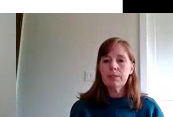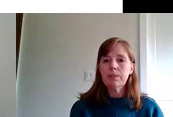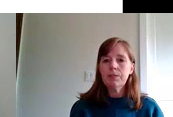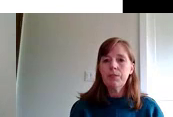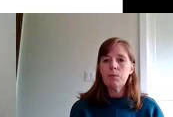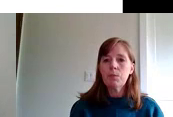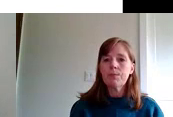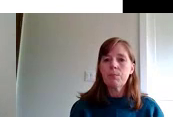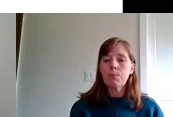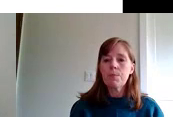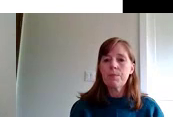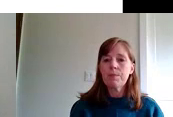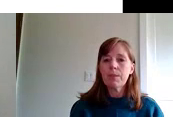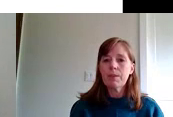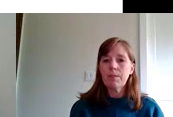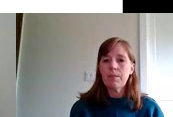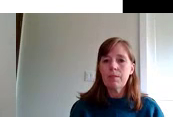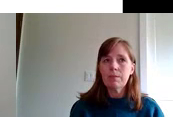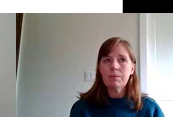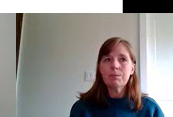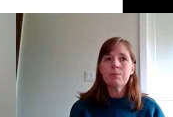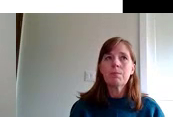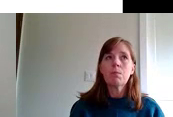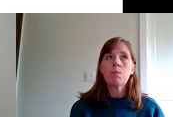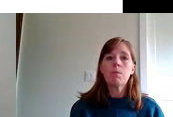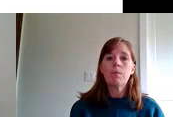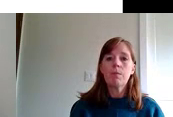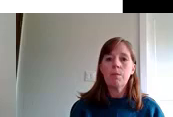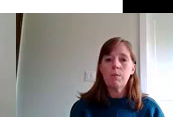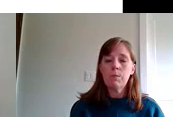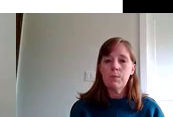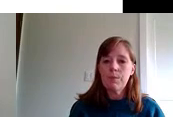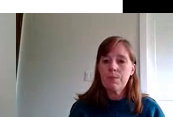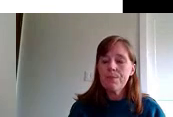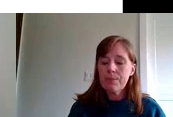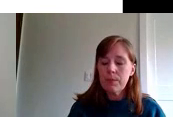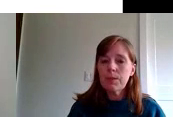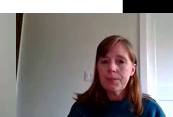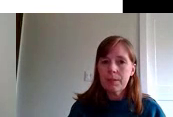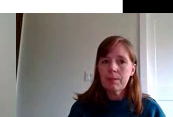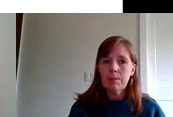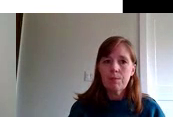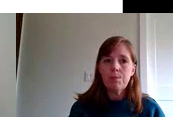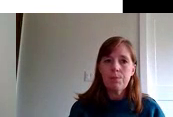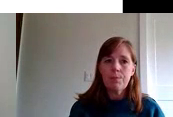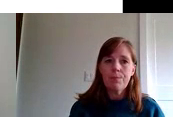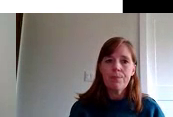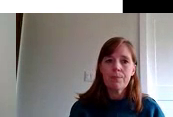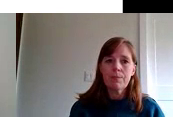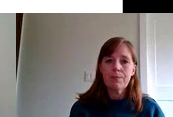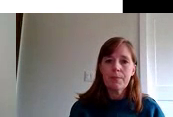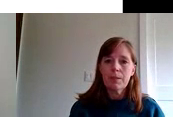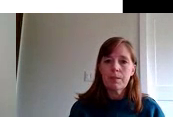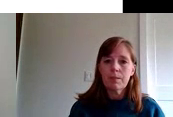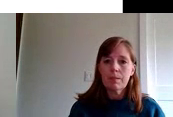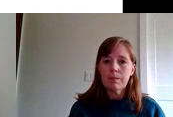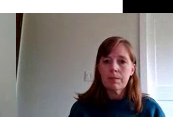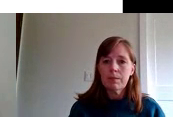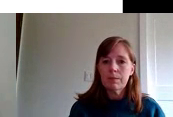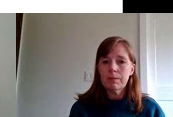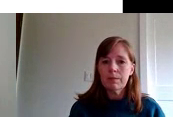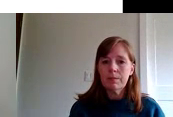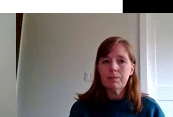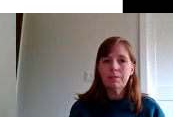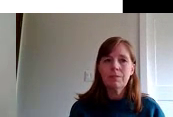past where if we, had a communication notebook that was sent back and forth between home and school. I'm an itinerant teacher who